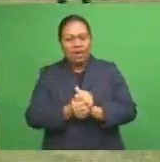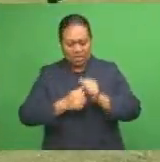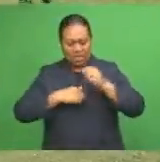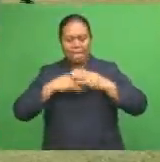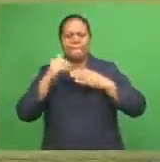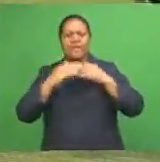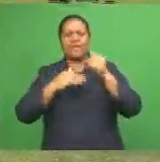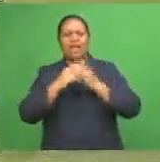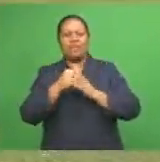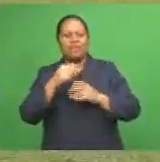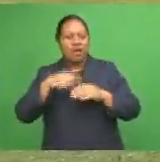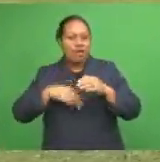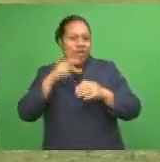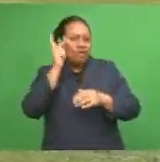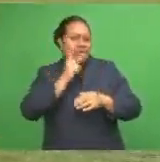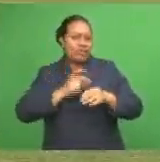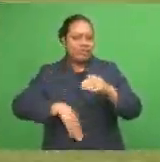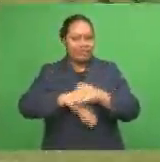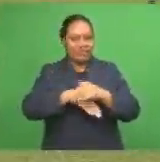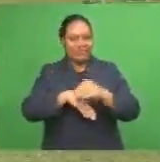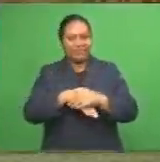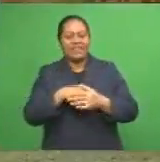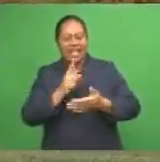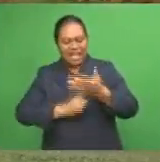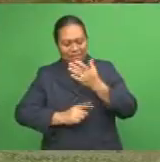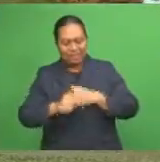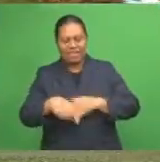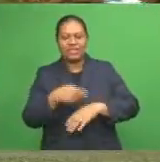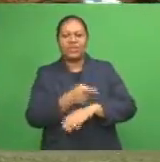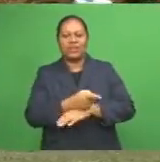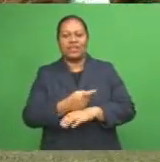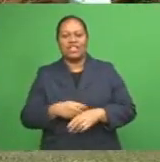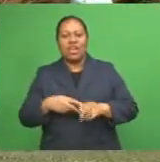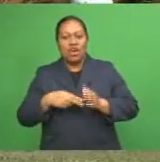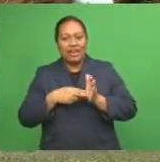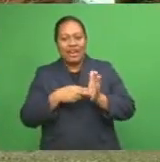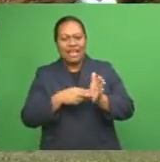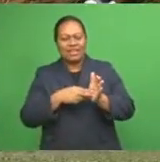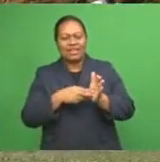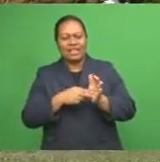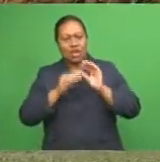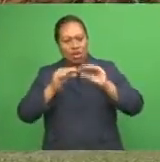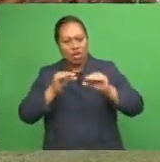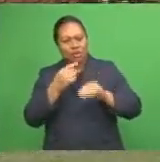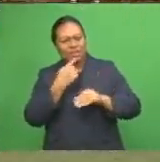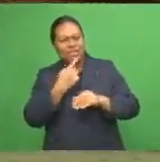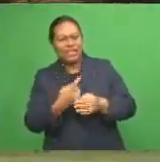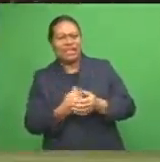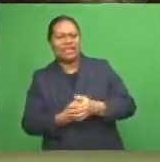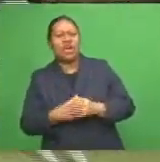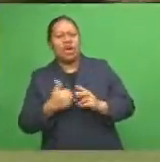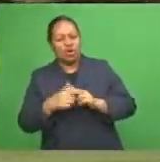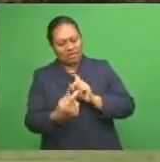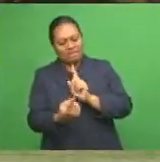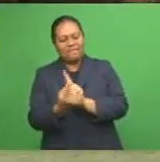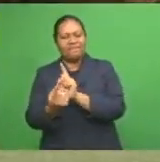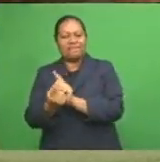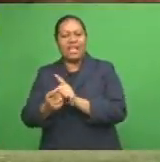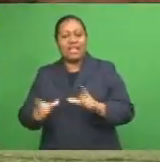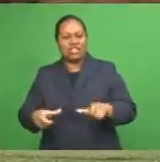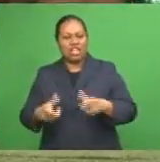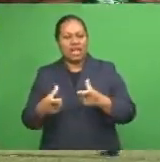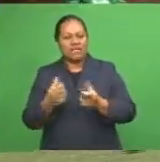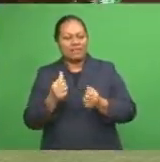the Vodafone Premier League that kicks off this week. Nandi coach Kamal Swami says they're also facing a lot of